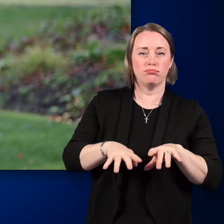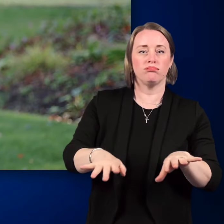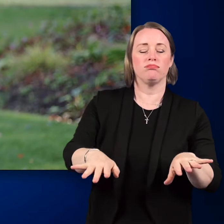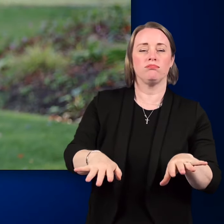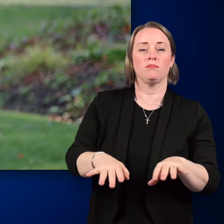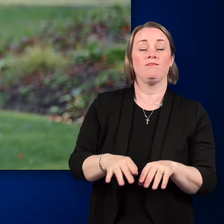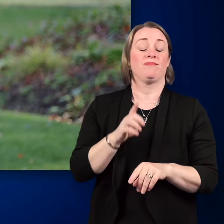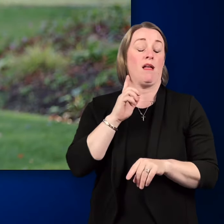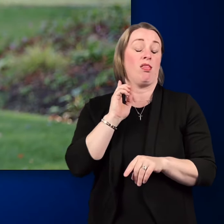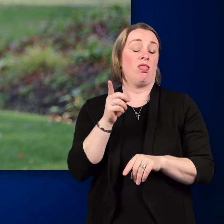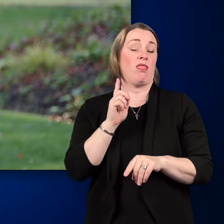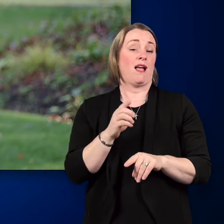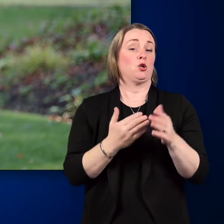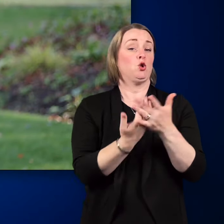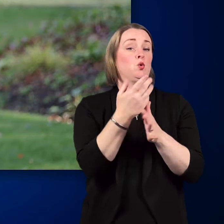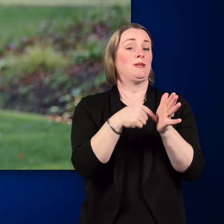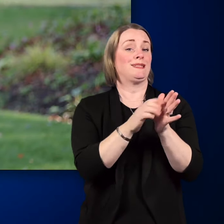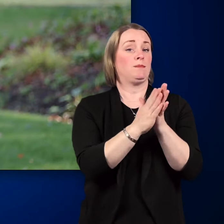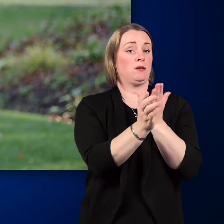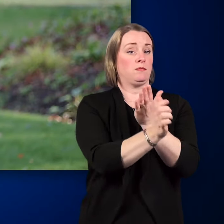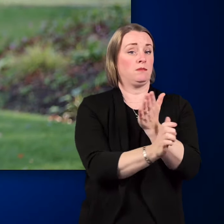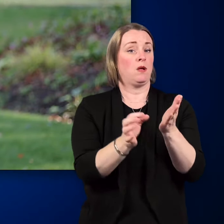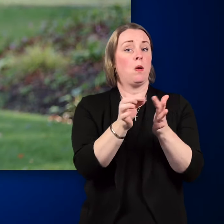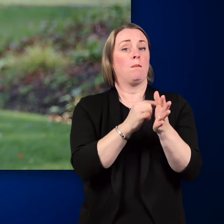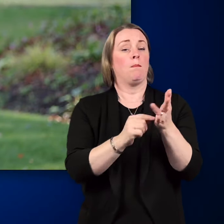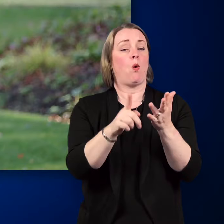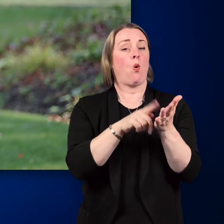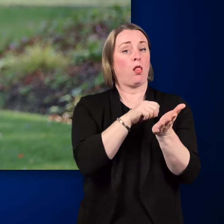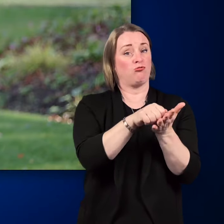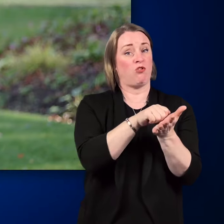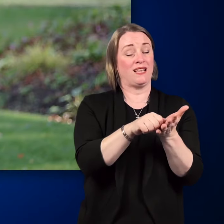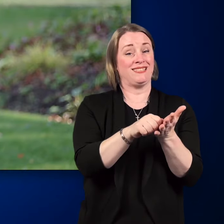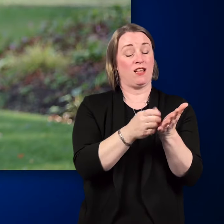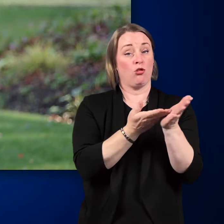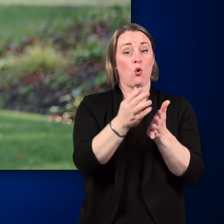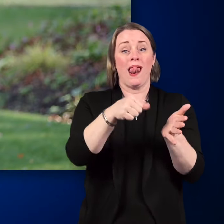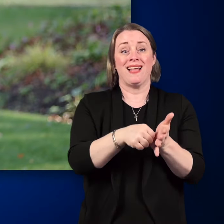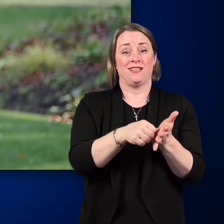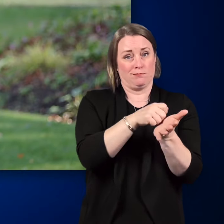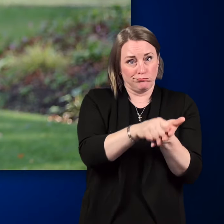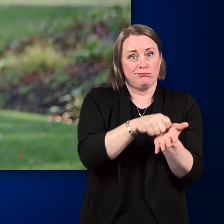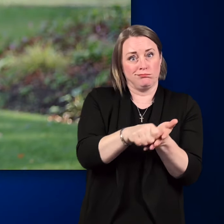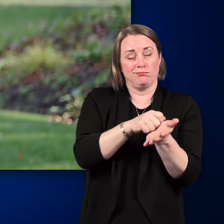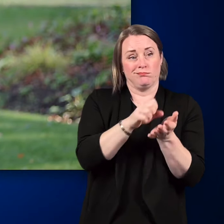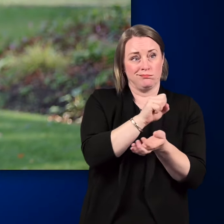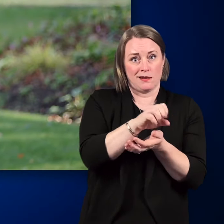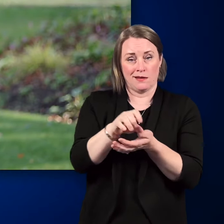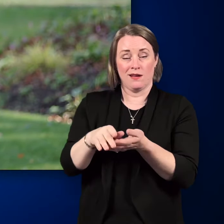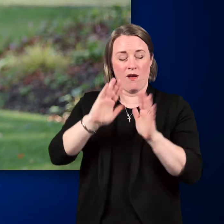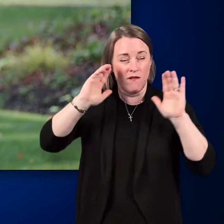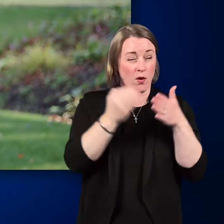New Testament, in the letters, again, like the Old Testament laws, he doesn't just focus on the spiritual and